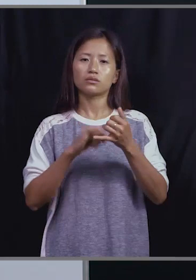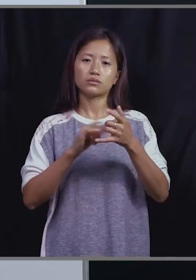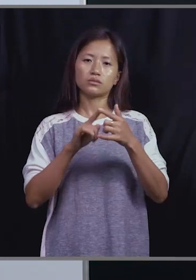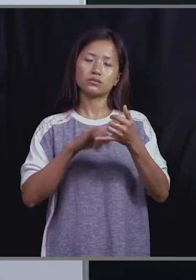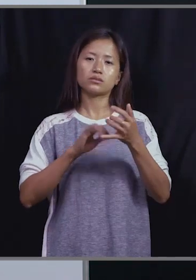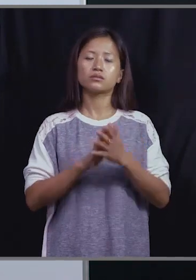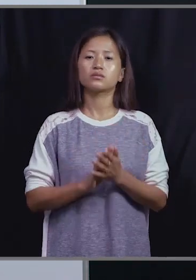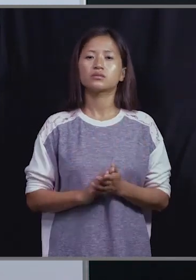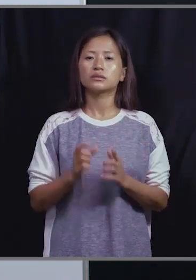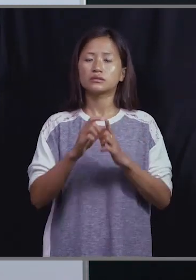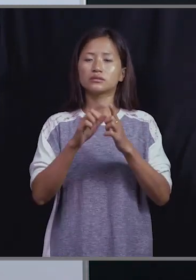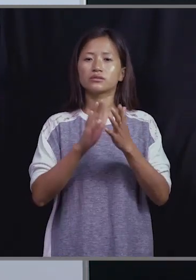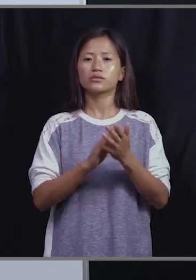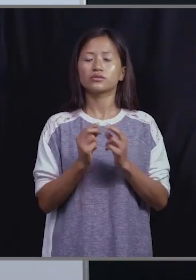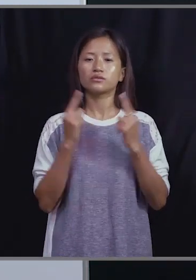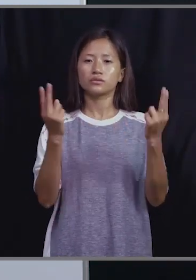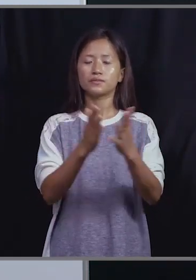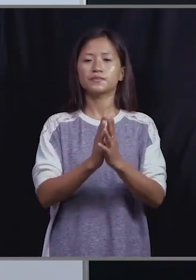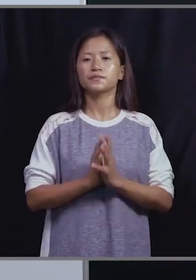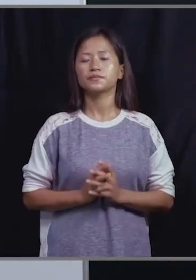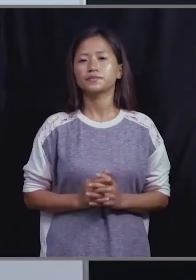disintegration of the Soviet Union.